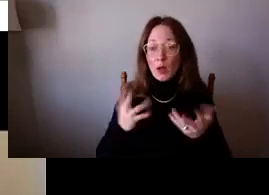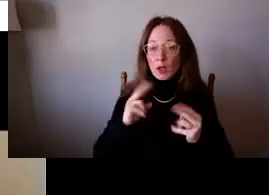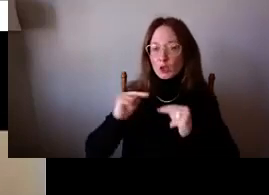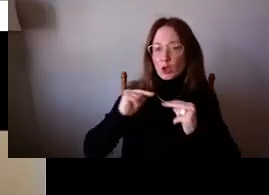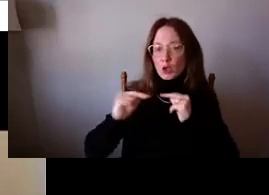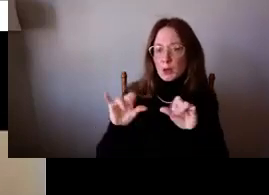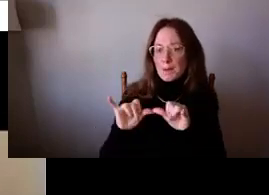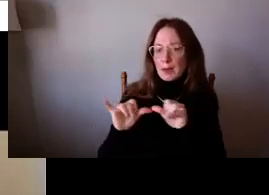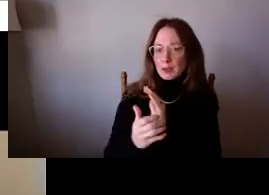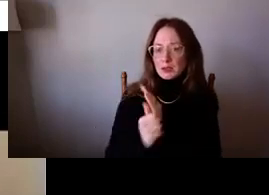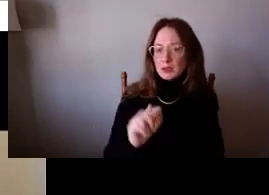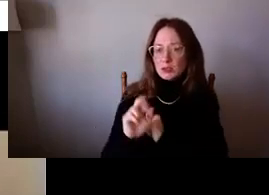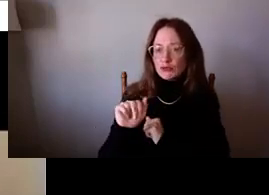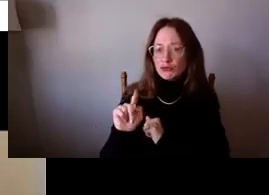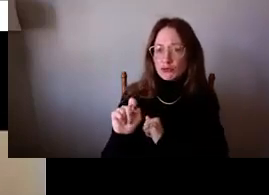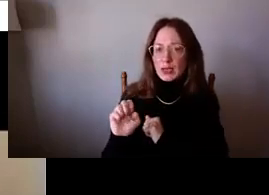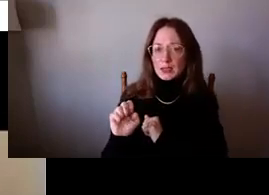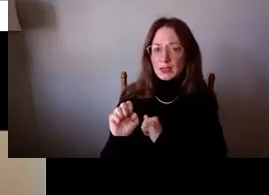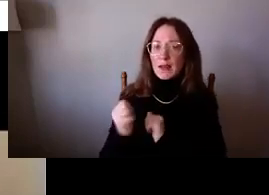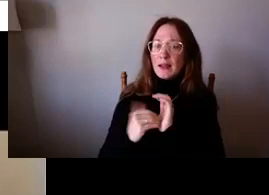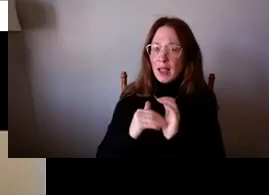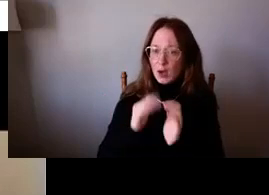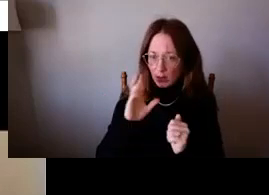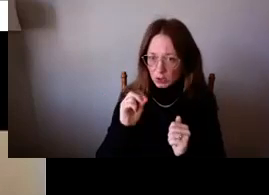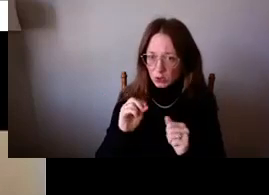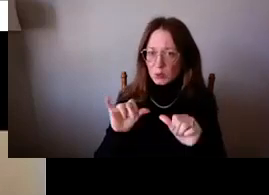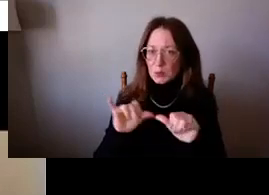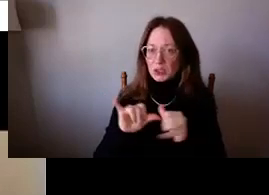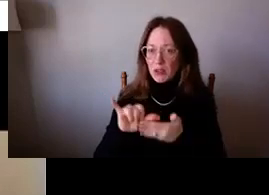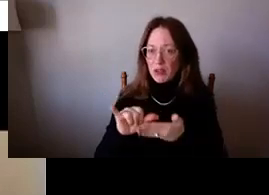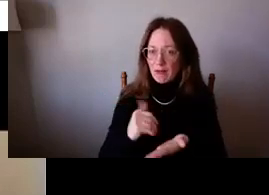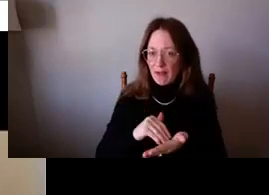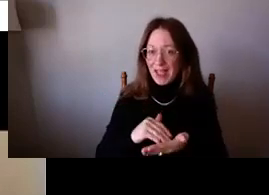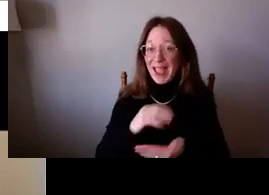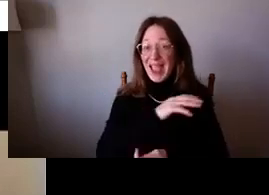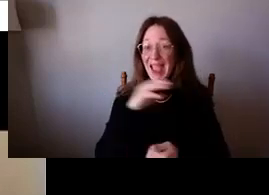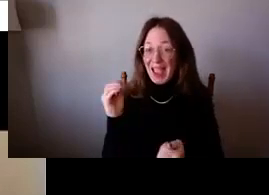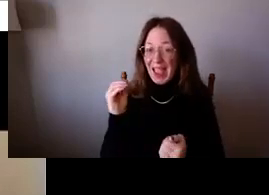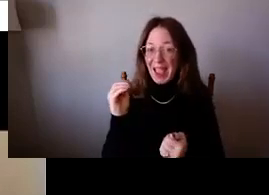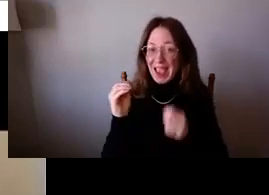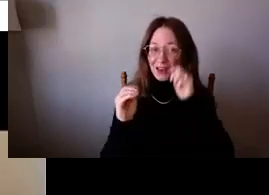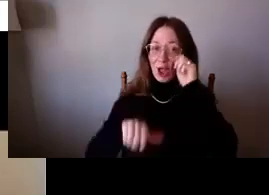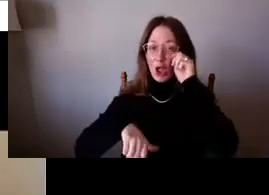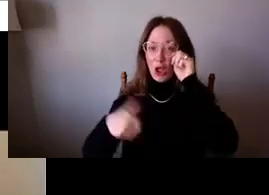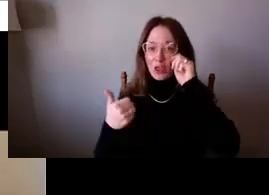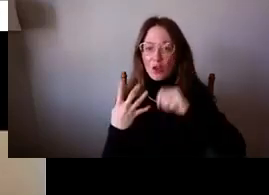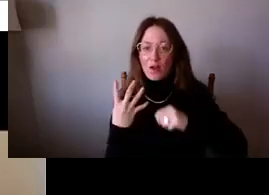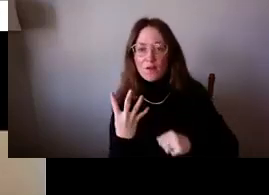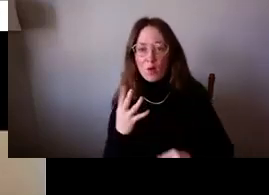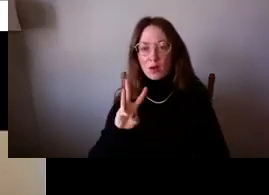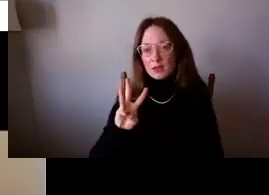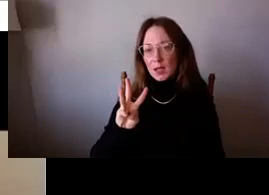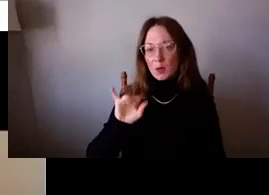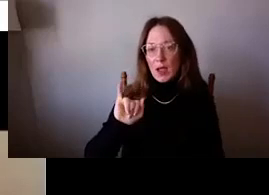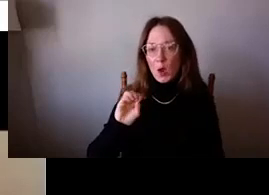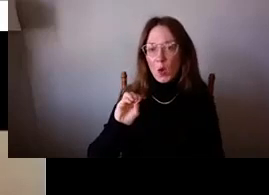rate performance goals again for the second time, as well as the other 4 WIOA performance